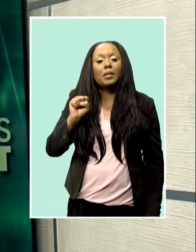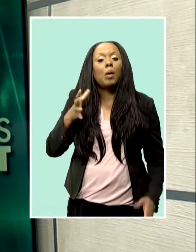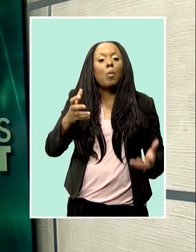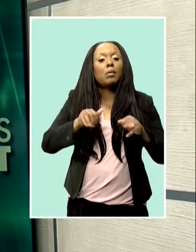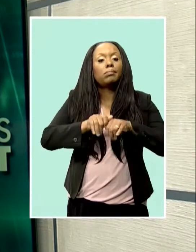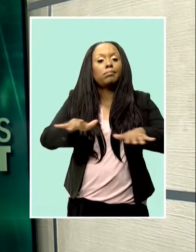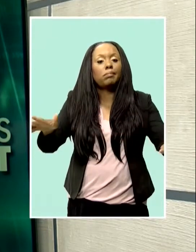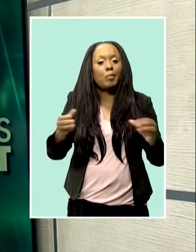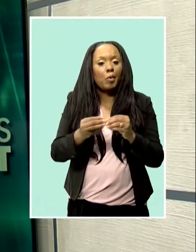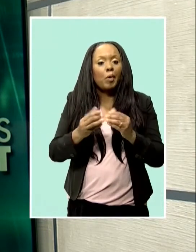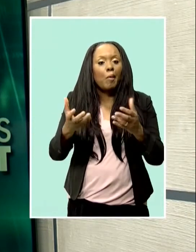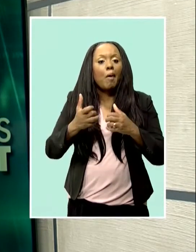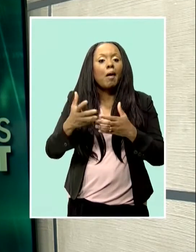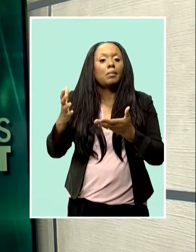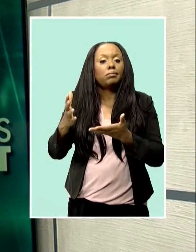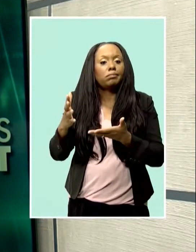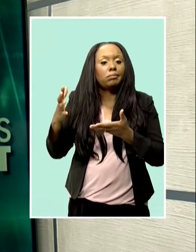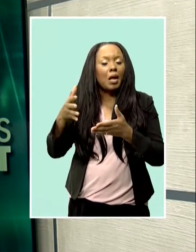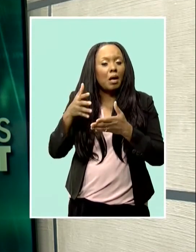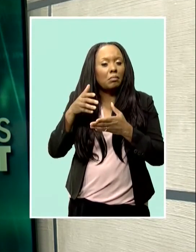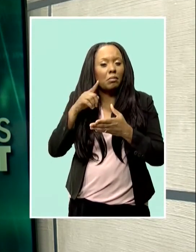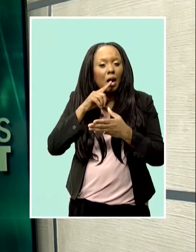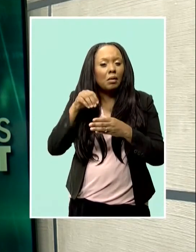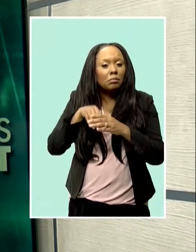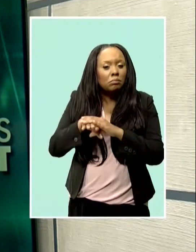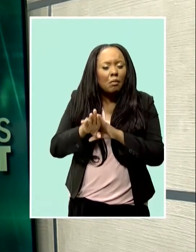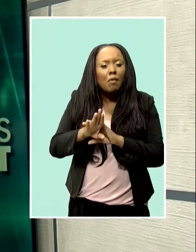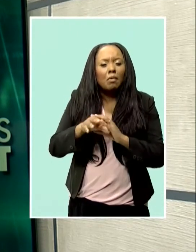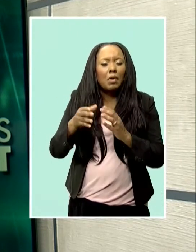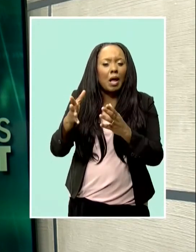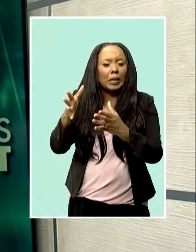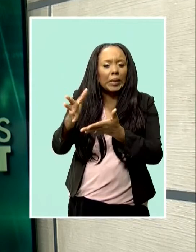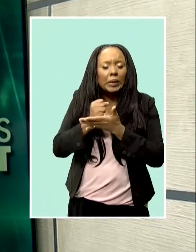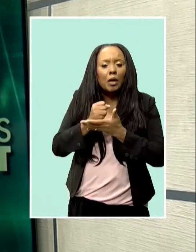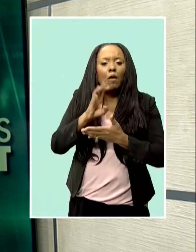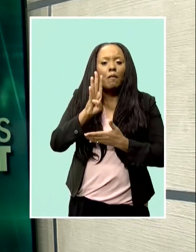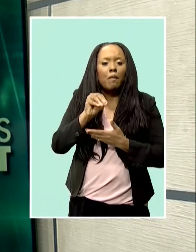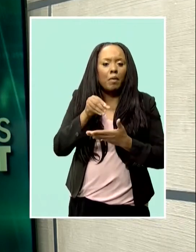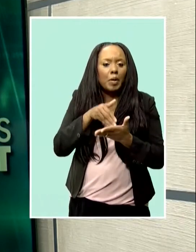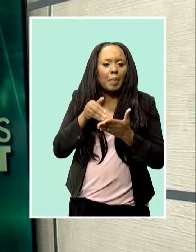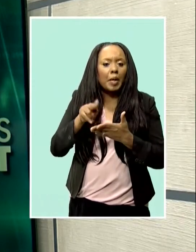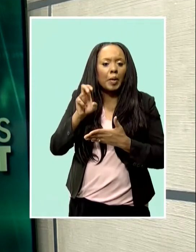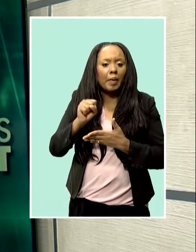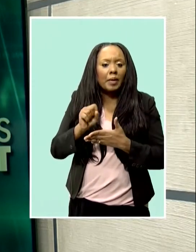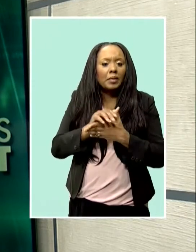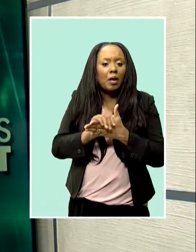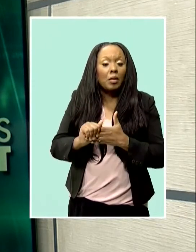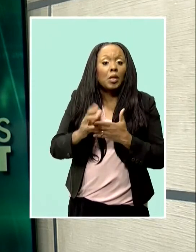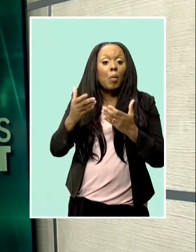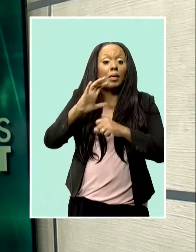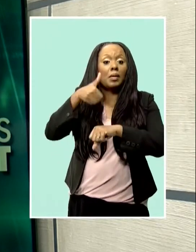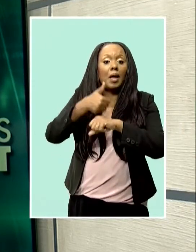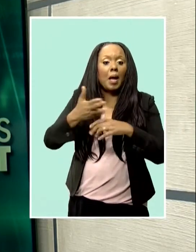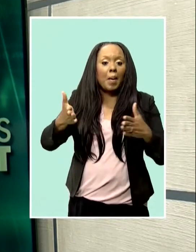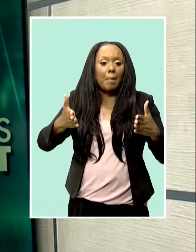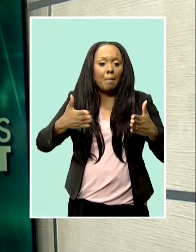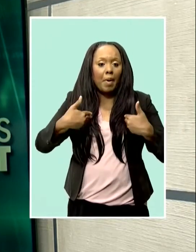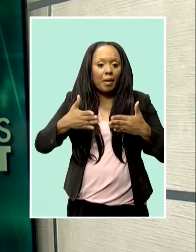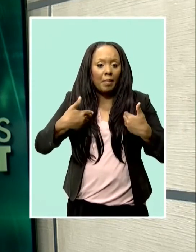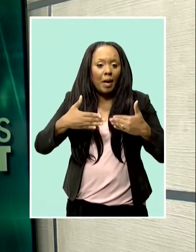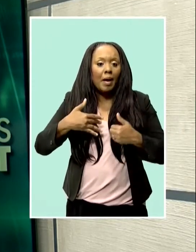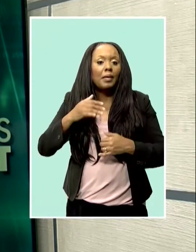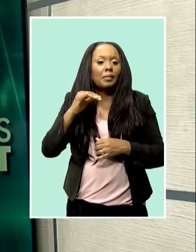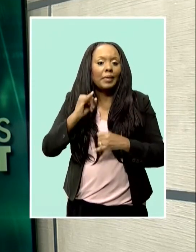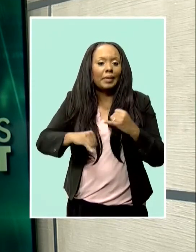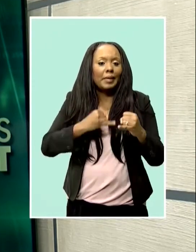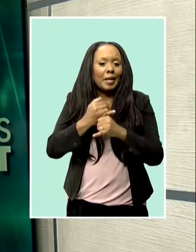the International Meal Company of Panama, a firm which operates food and beverage concessions at the Tocumen International Airport in